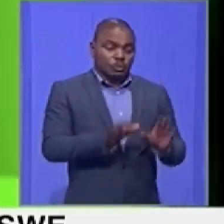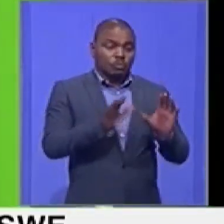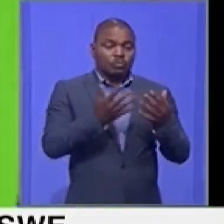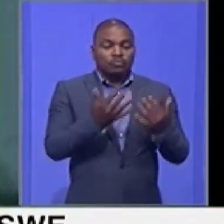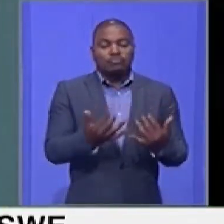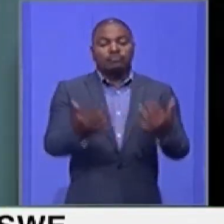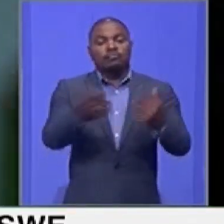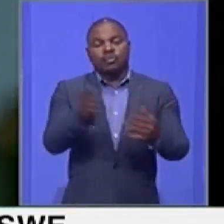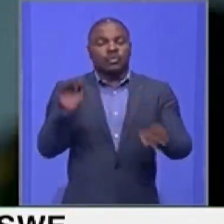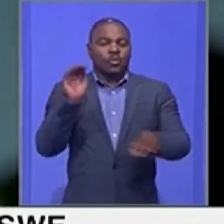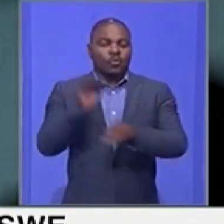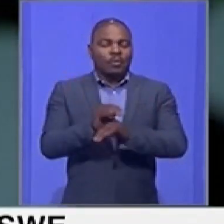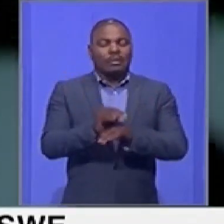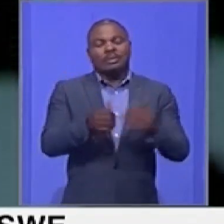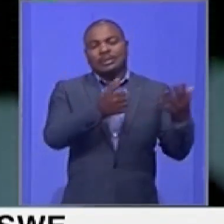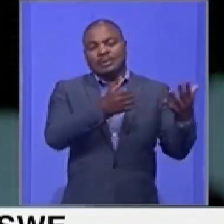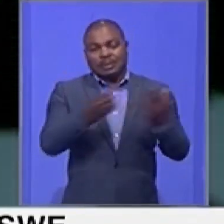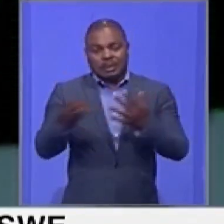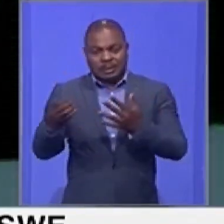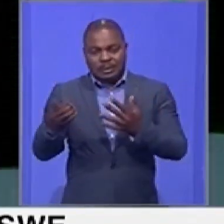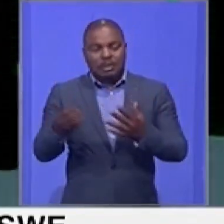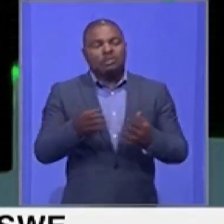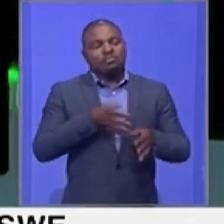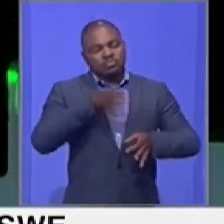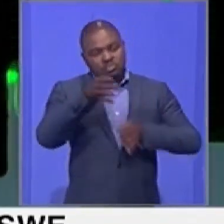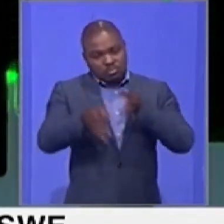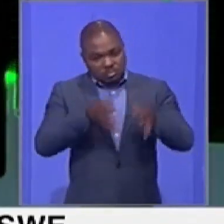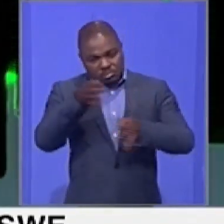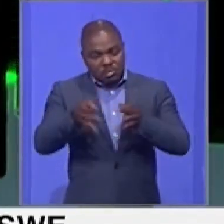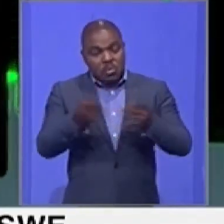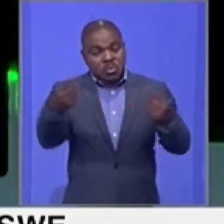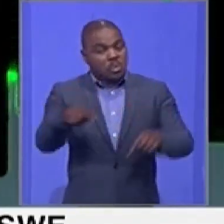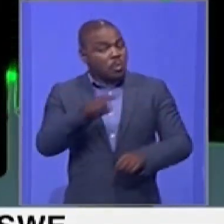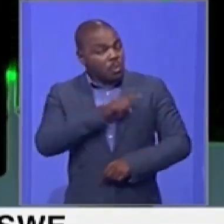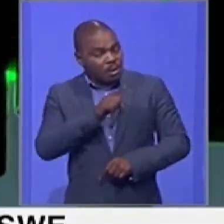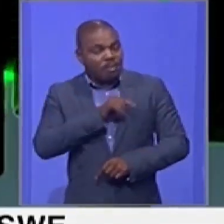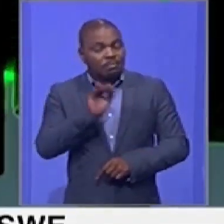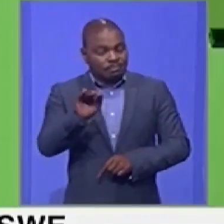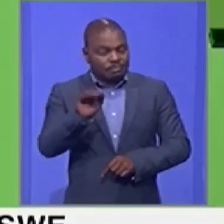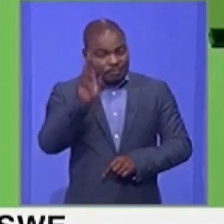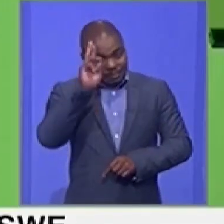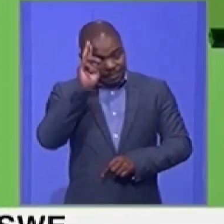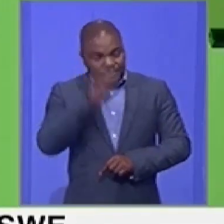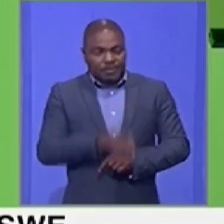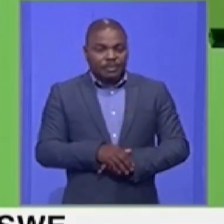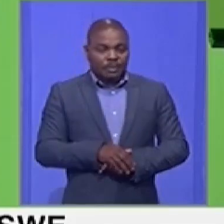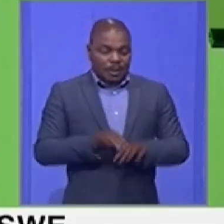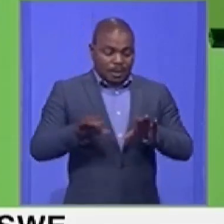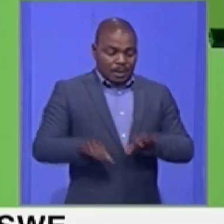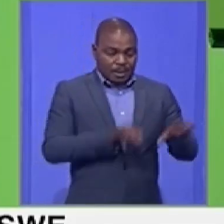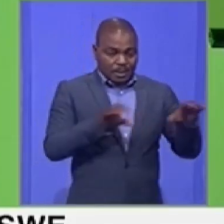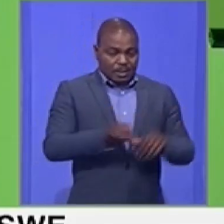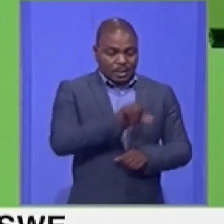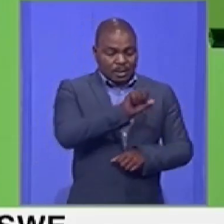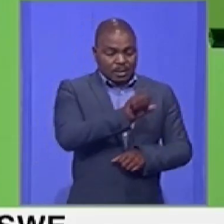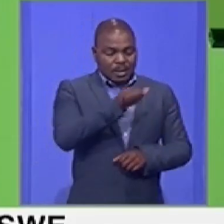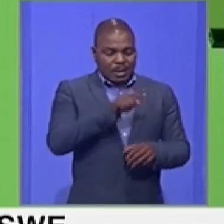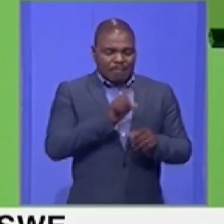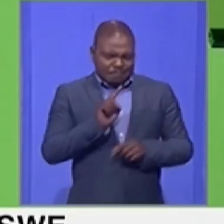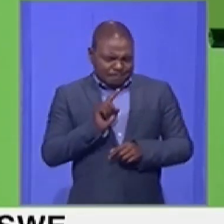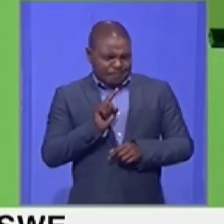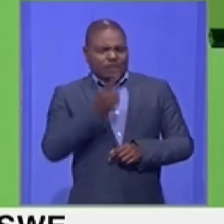ba fetang makgolo a marataro se ba se kokoanetseng. Action SA will be the first political party to